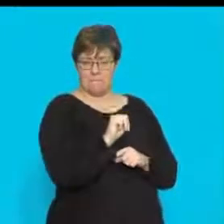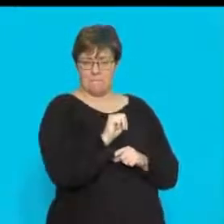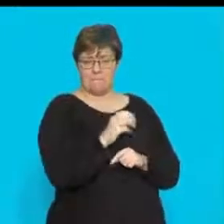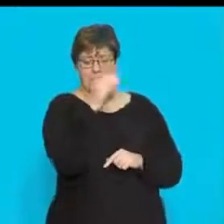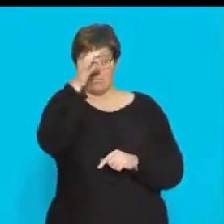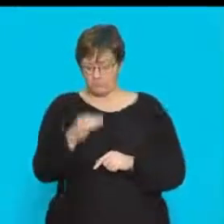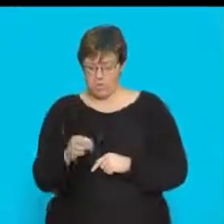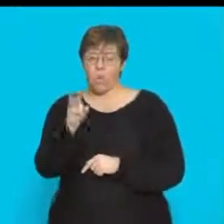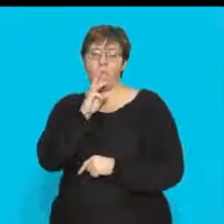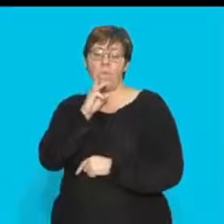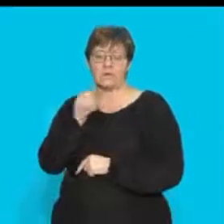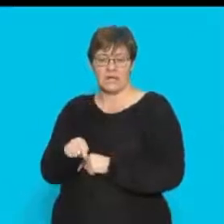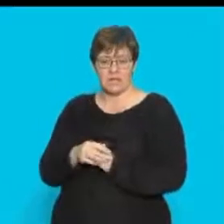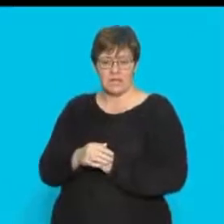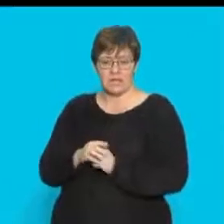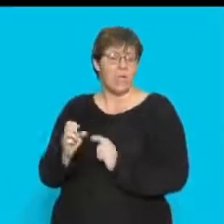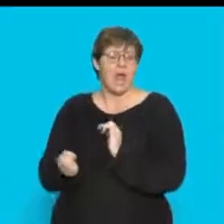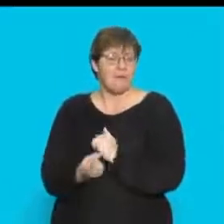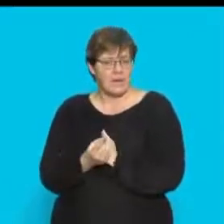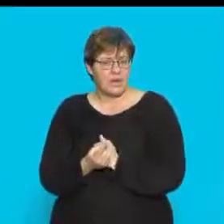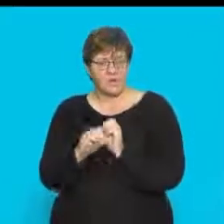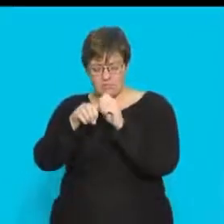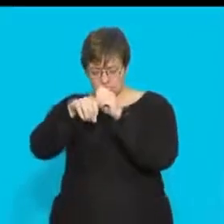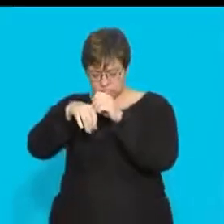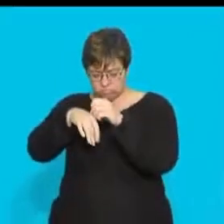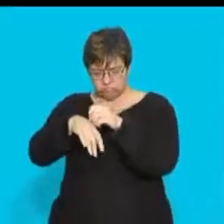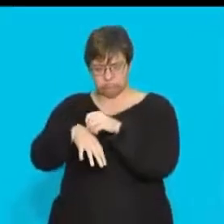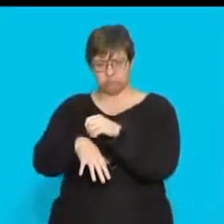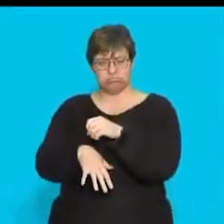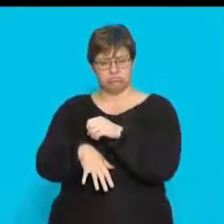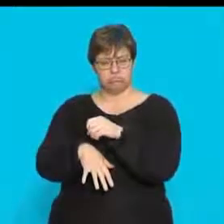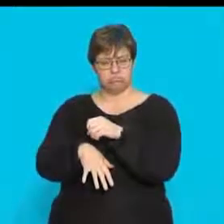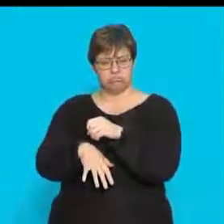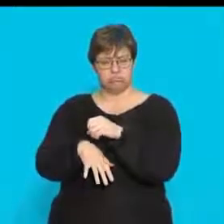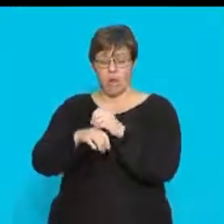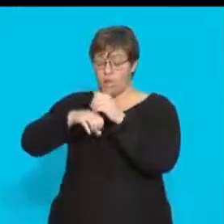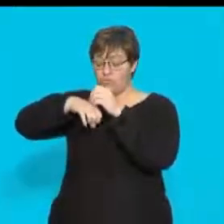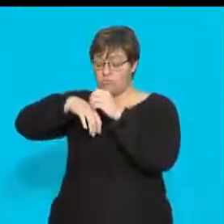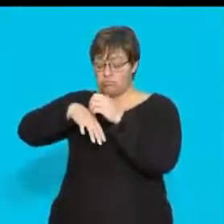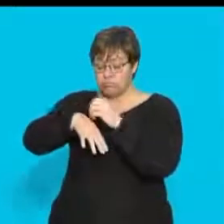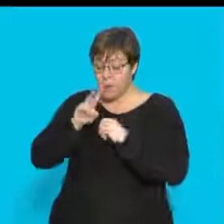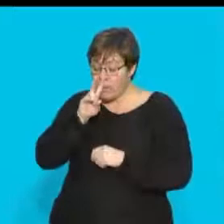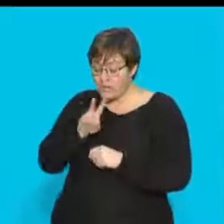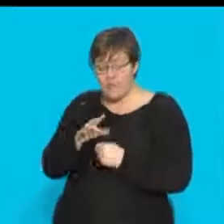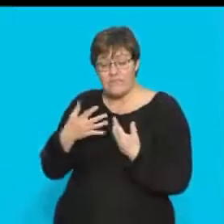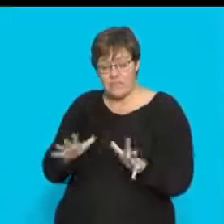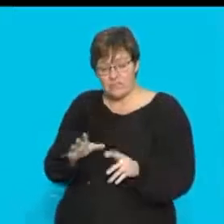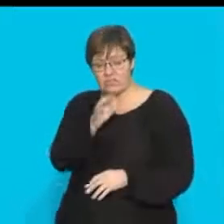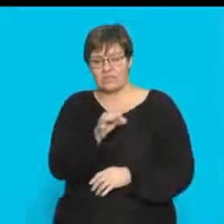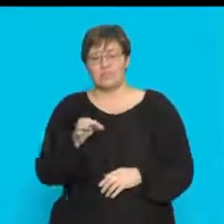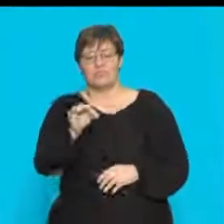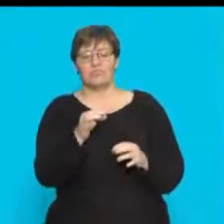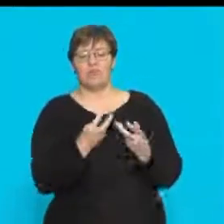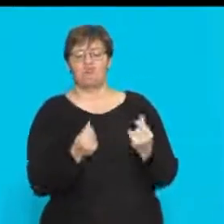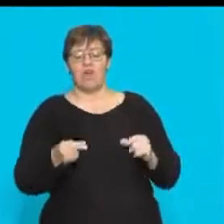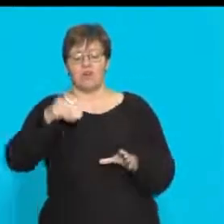I put it in water, and guess what happened? The stem grew roots. And as soon as the roots are visible, I go and I